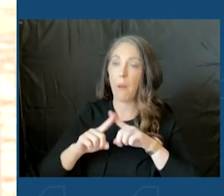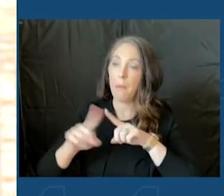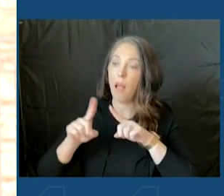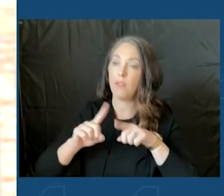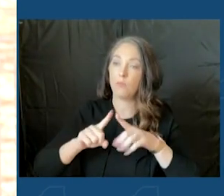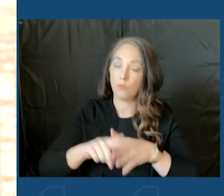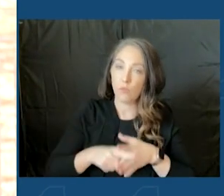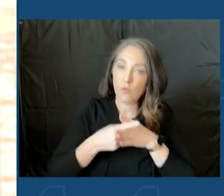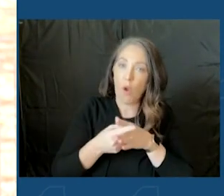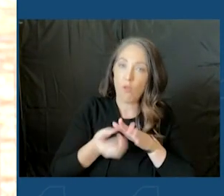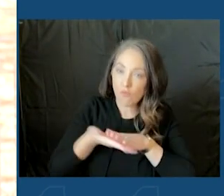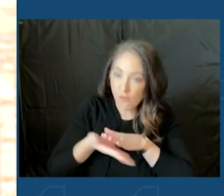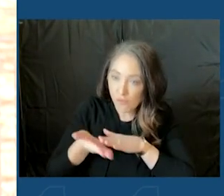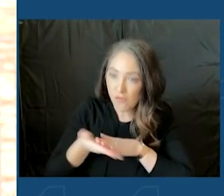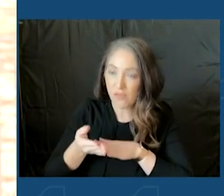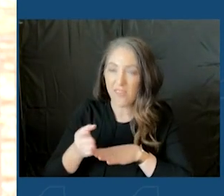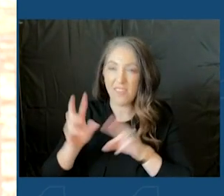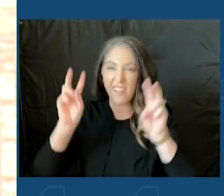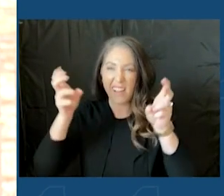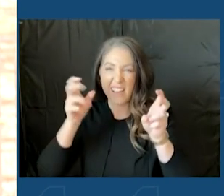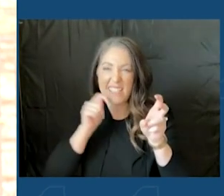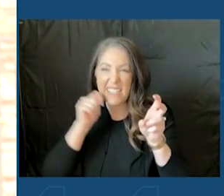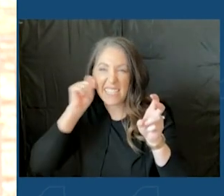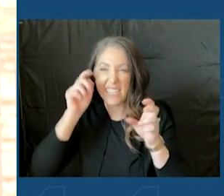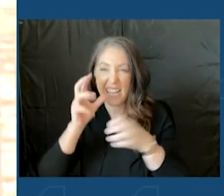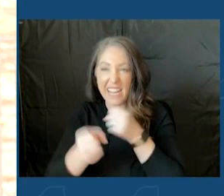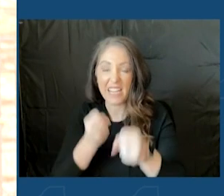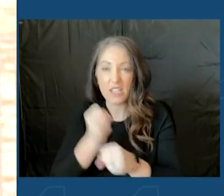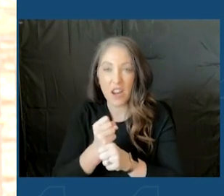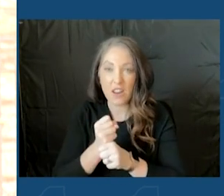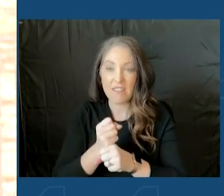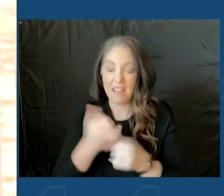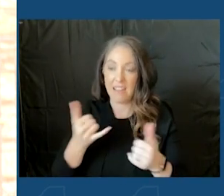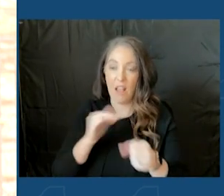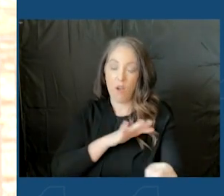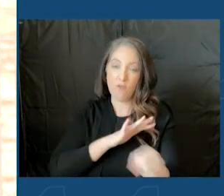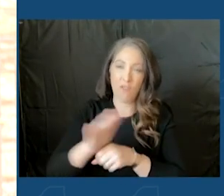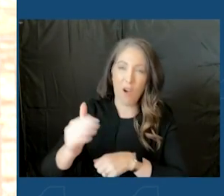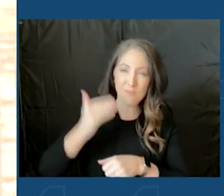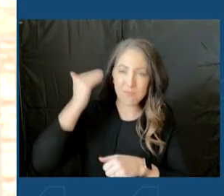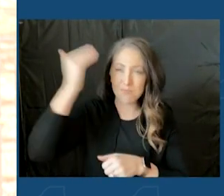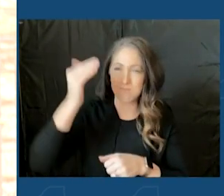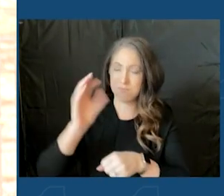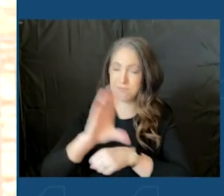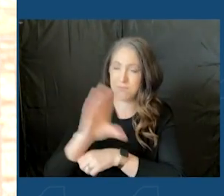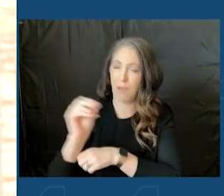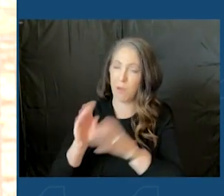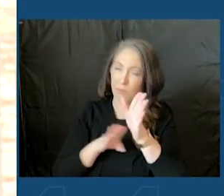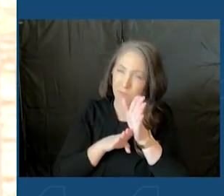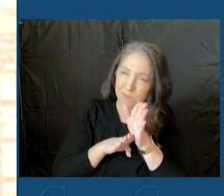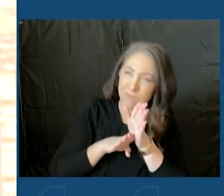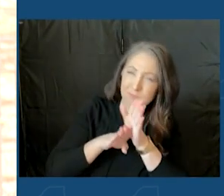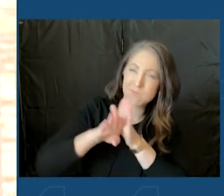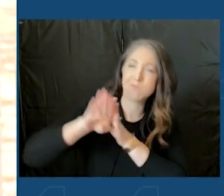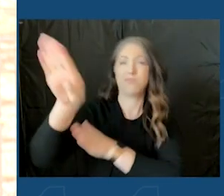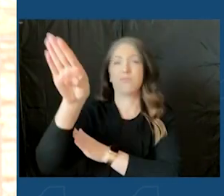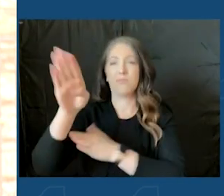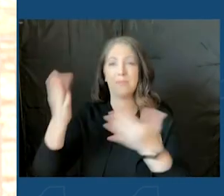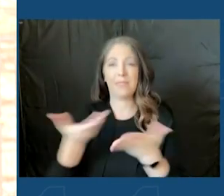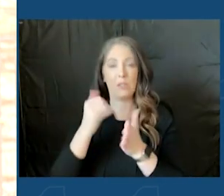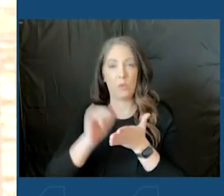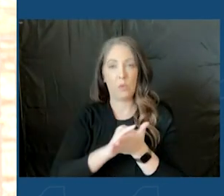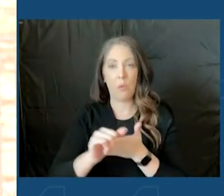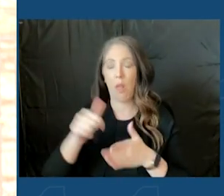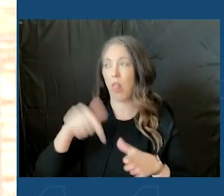teenage years, and now full maturity as a company that is thriving and continues to grow here in our state of New York. This is enormous for